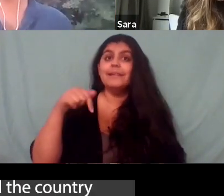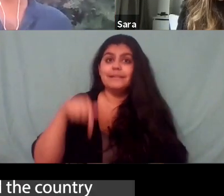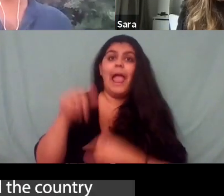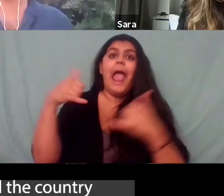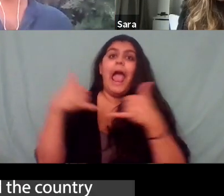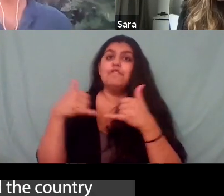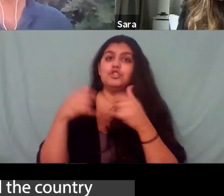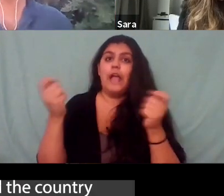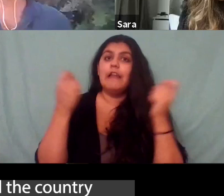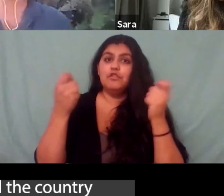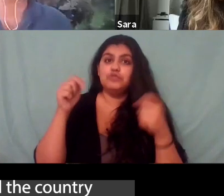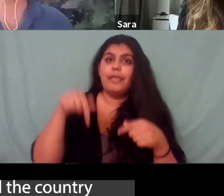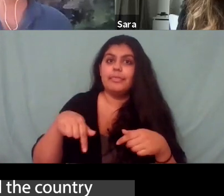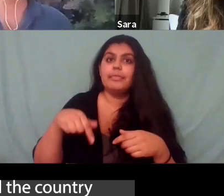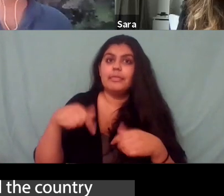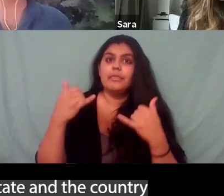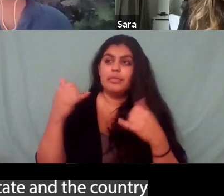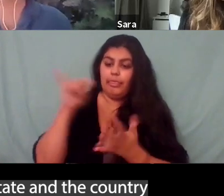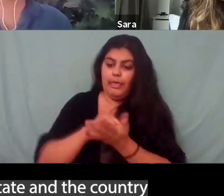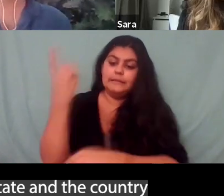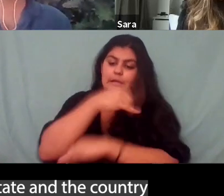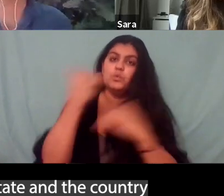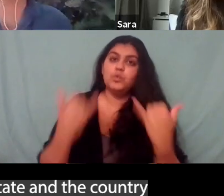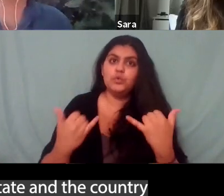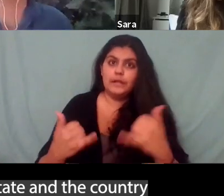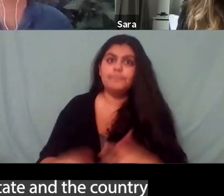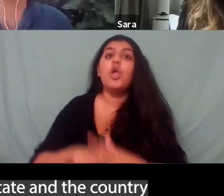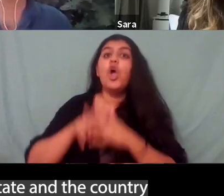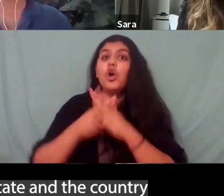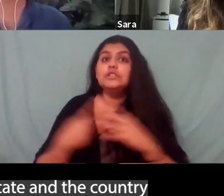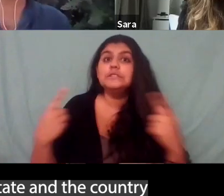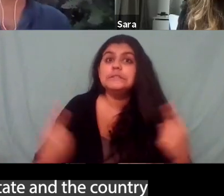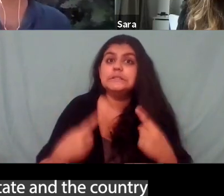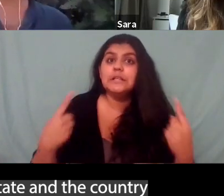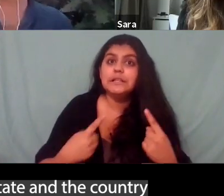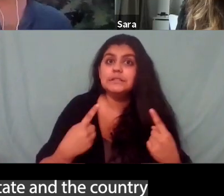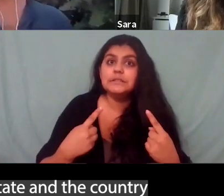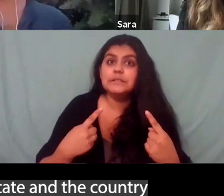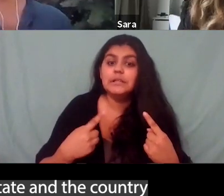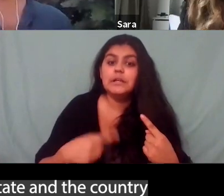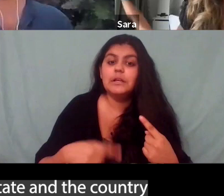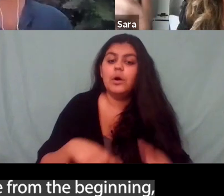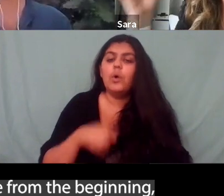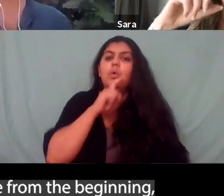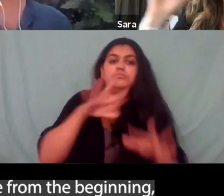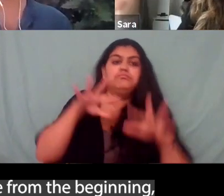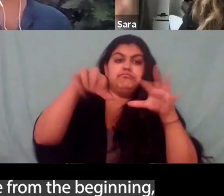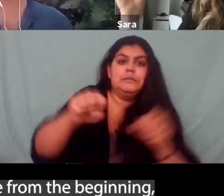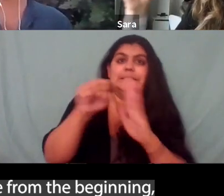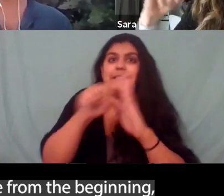the country during 15 years of civil war are those who took over the state and the country after the war. With, of course,